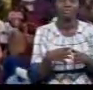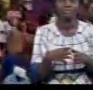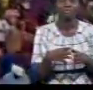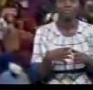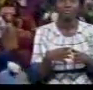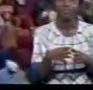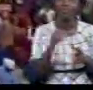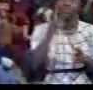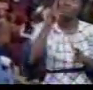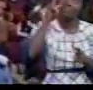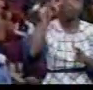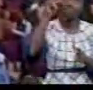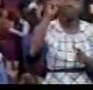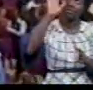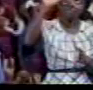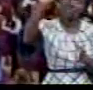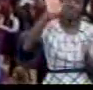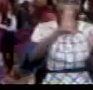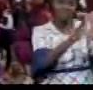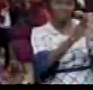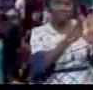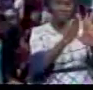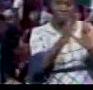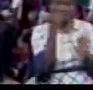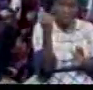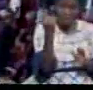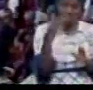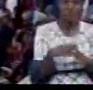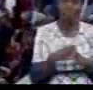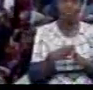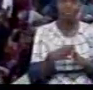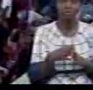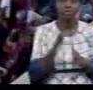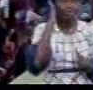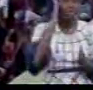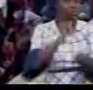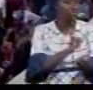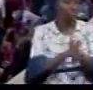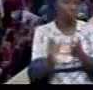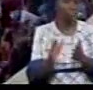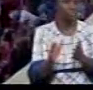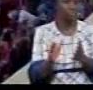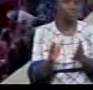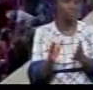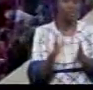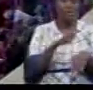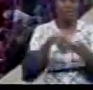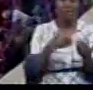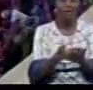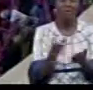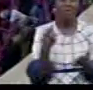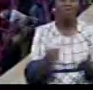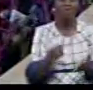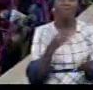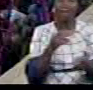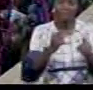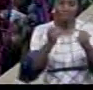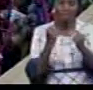His presence alone will destroy all the power